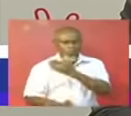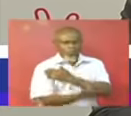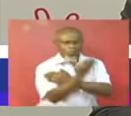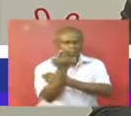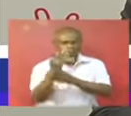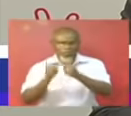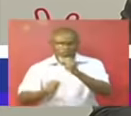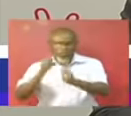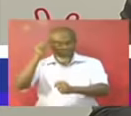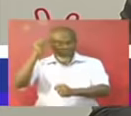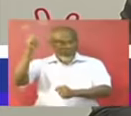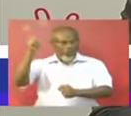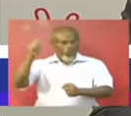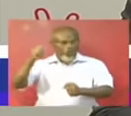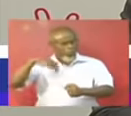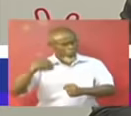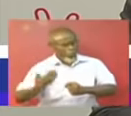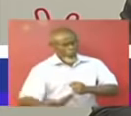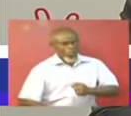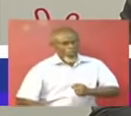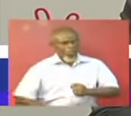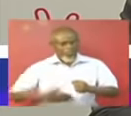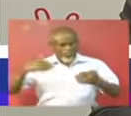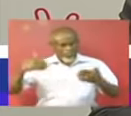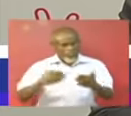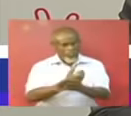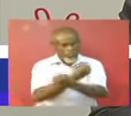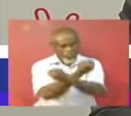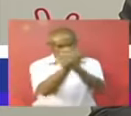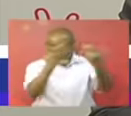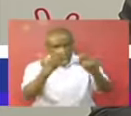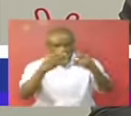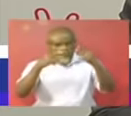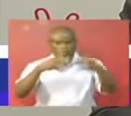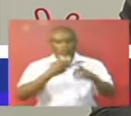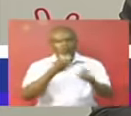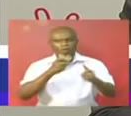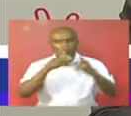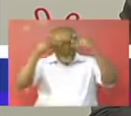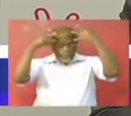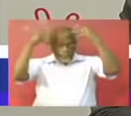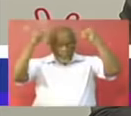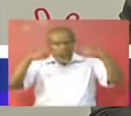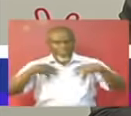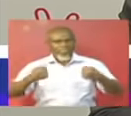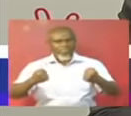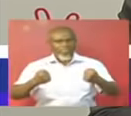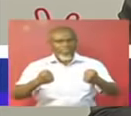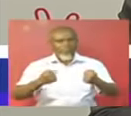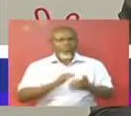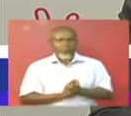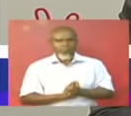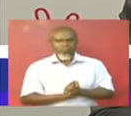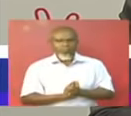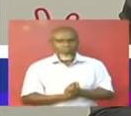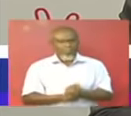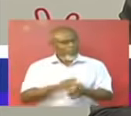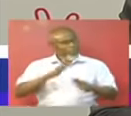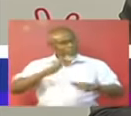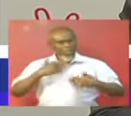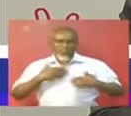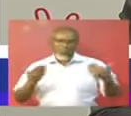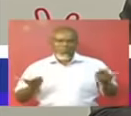and welcome to another Ministry of Health's update on the national COVID-19 response. It is a pleasure to